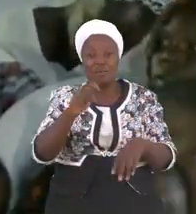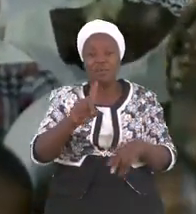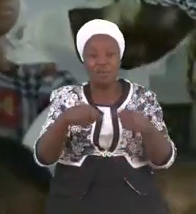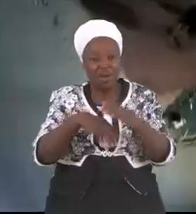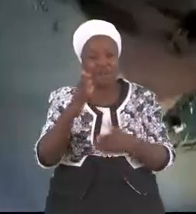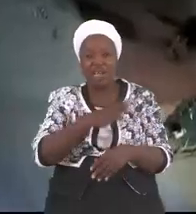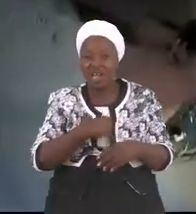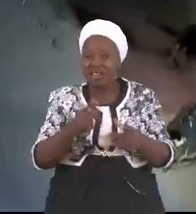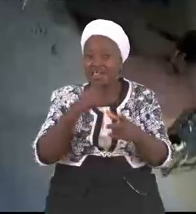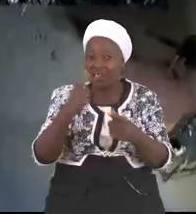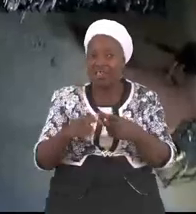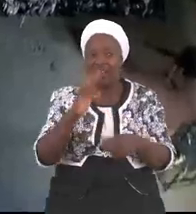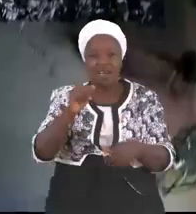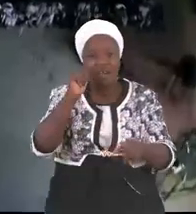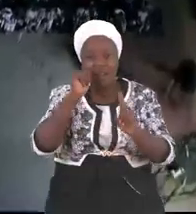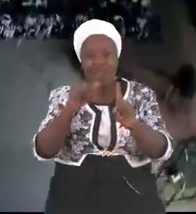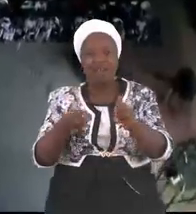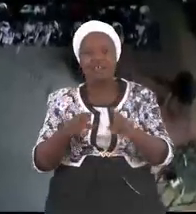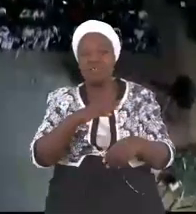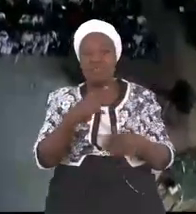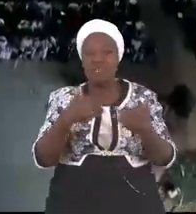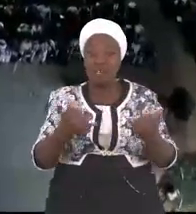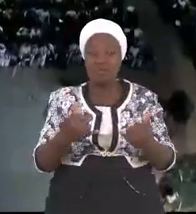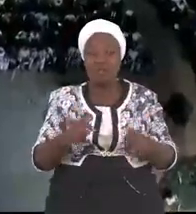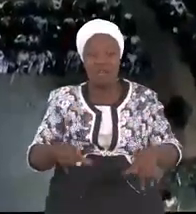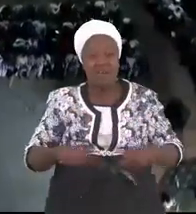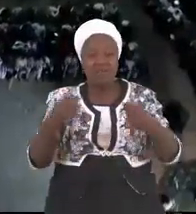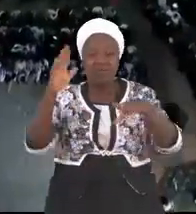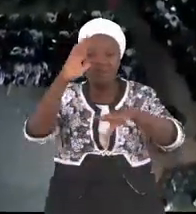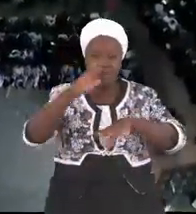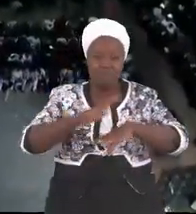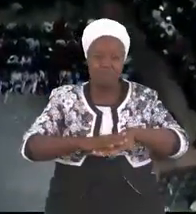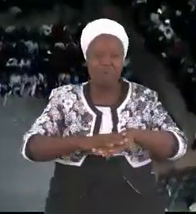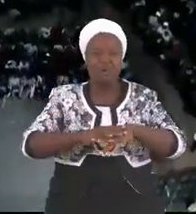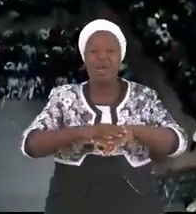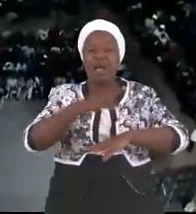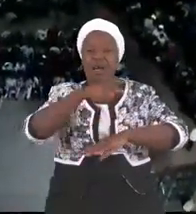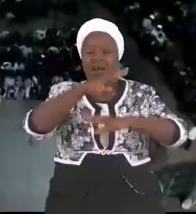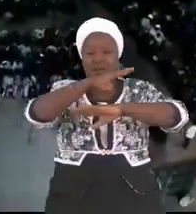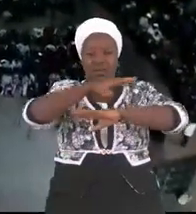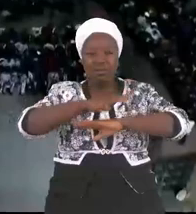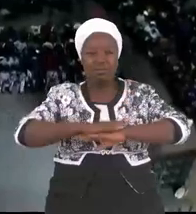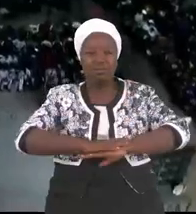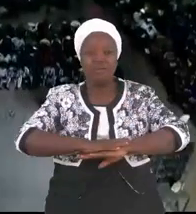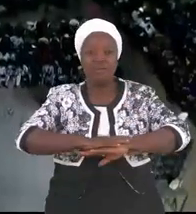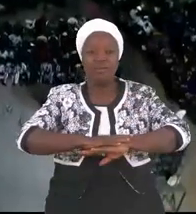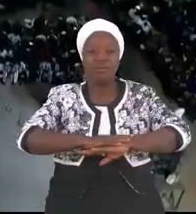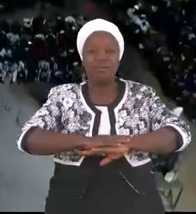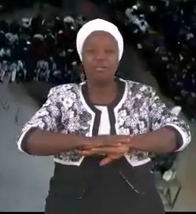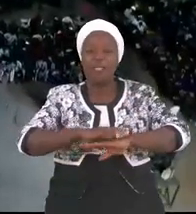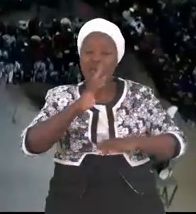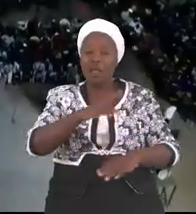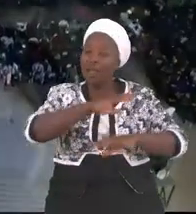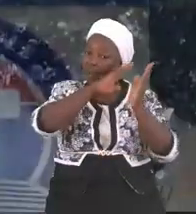her daughter laid upon the bed. Rest for your soul. Rest for